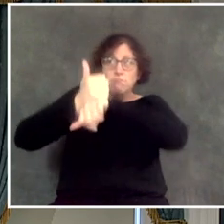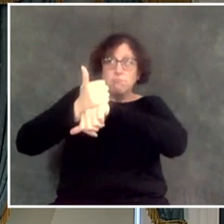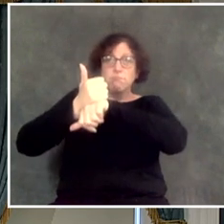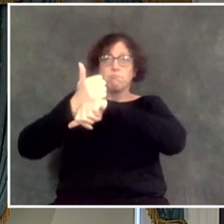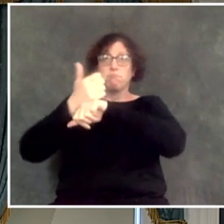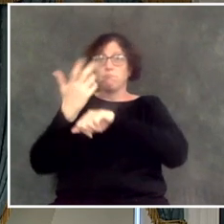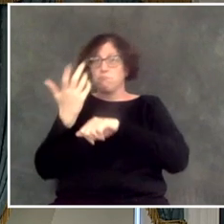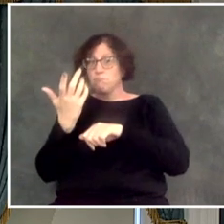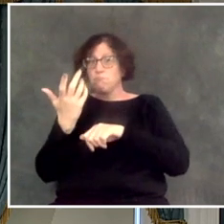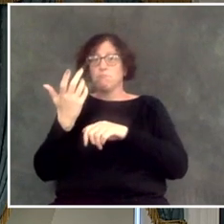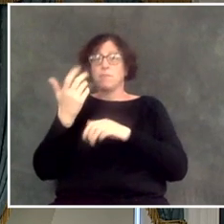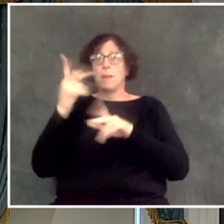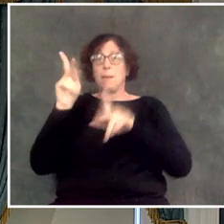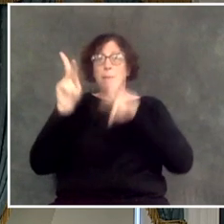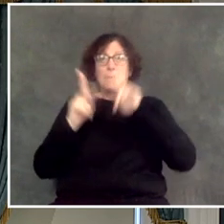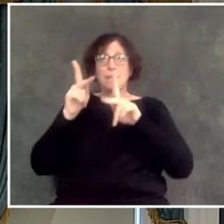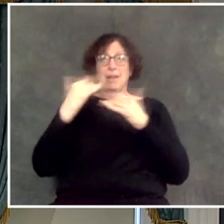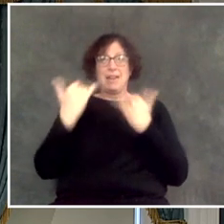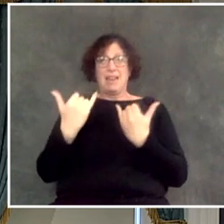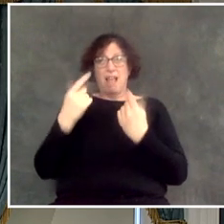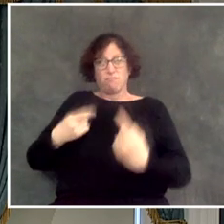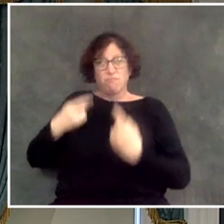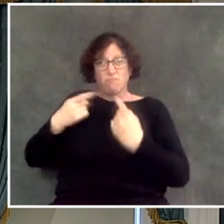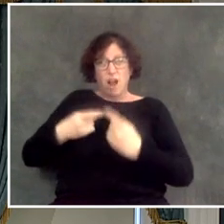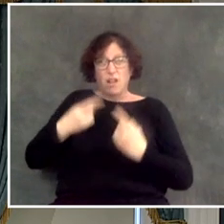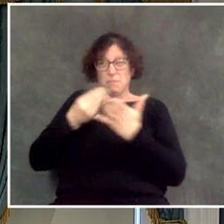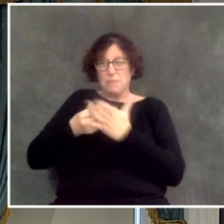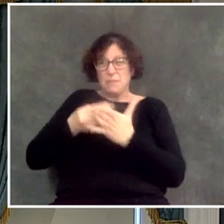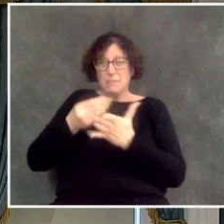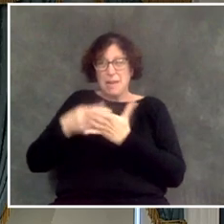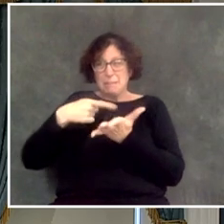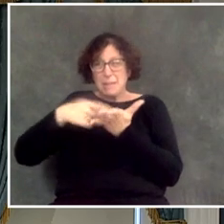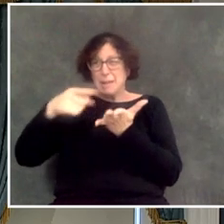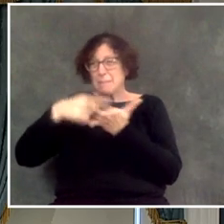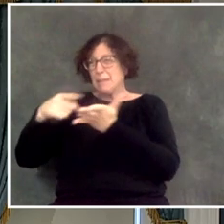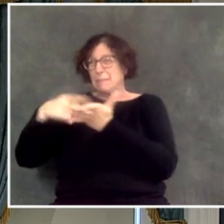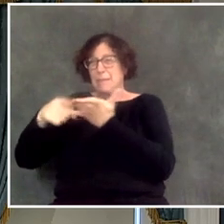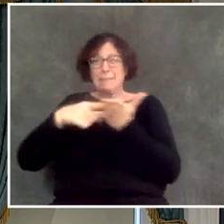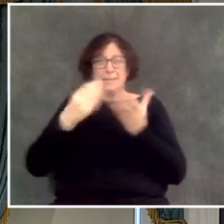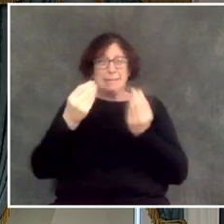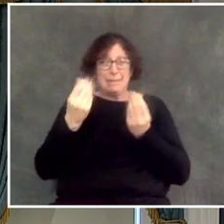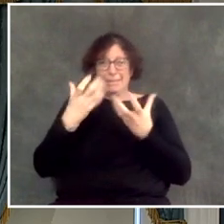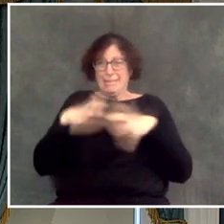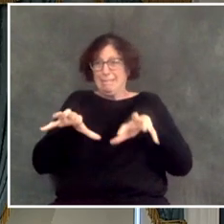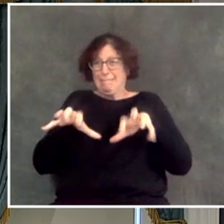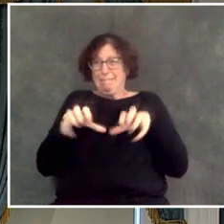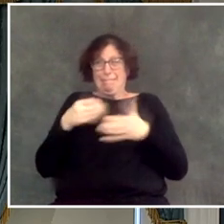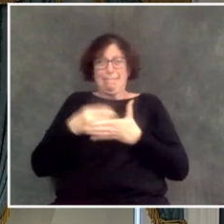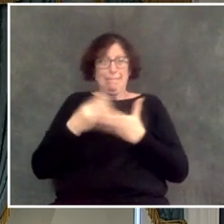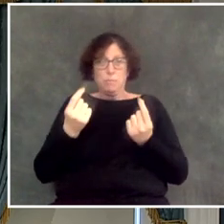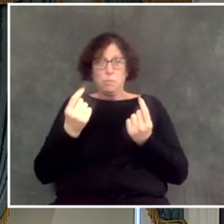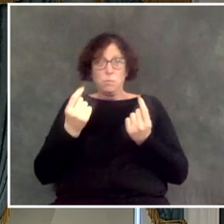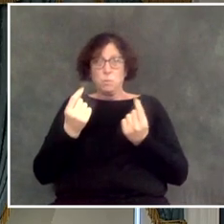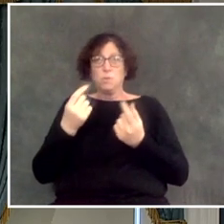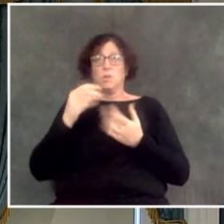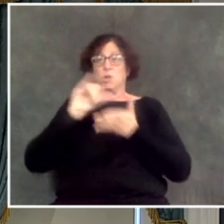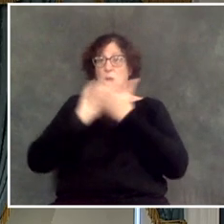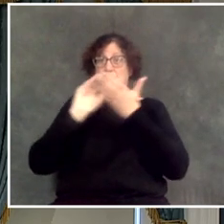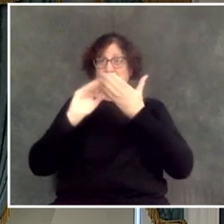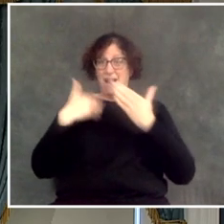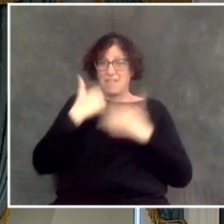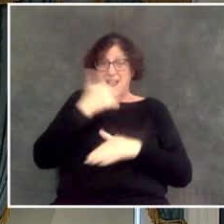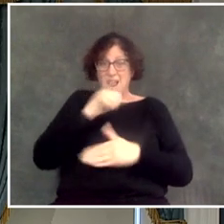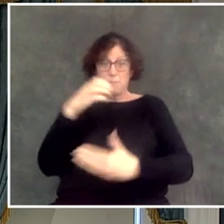making their payments? And so on, what kind of power does the city have here beyond folks who live in rent-stabilized apartments?